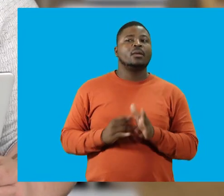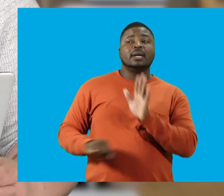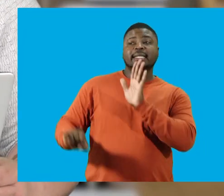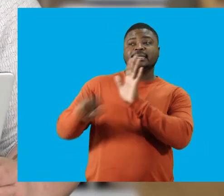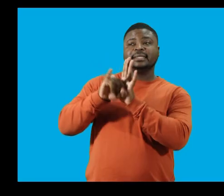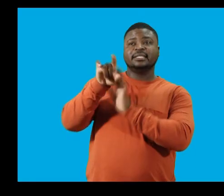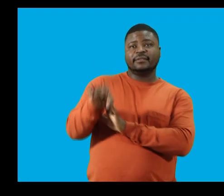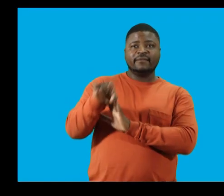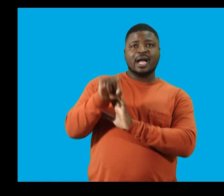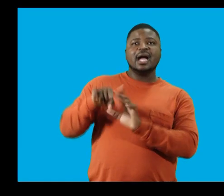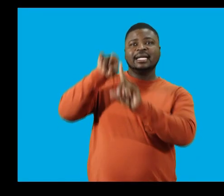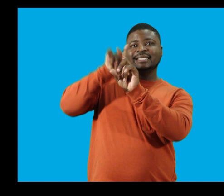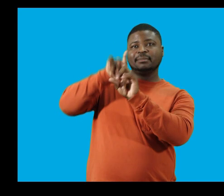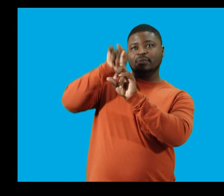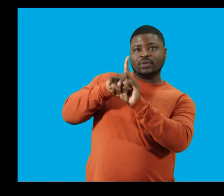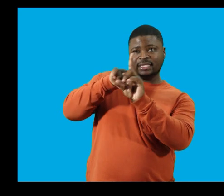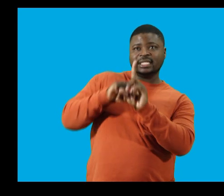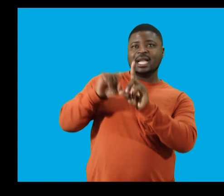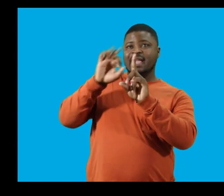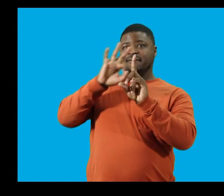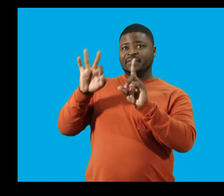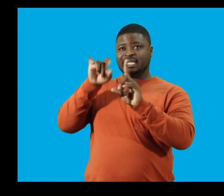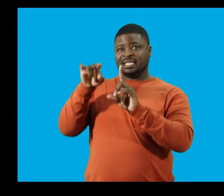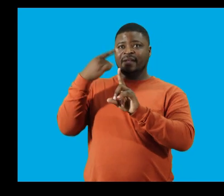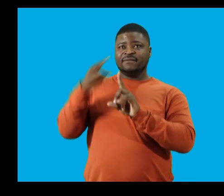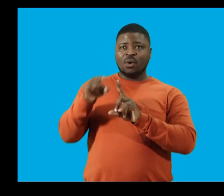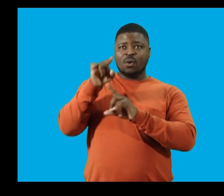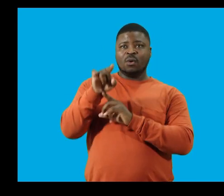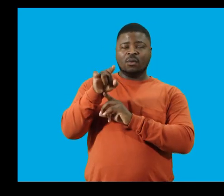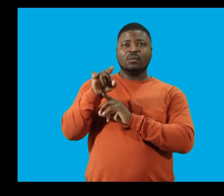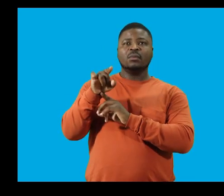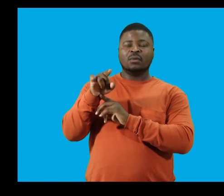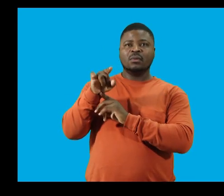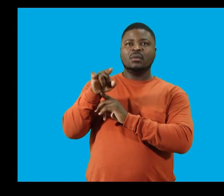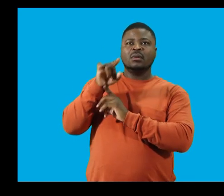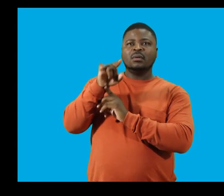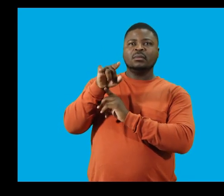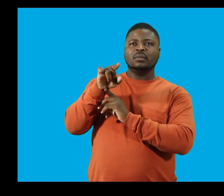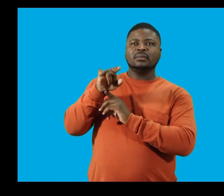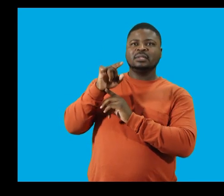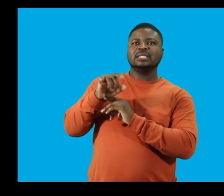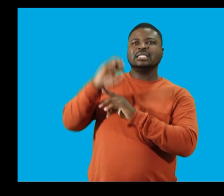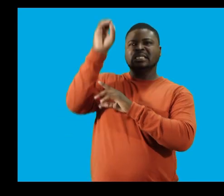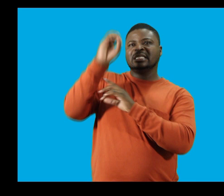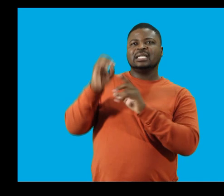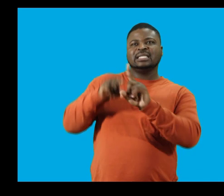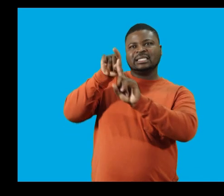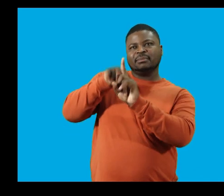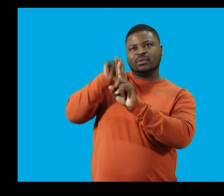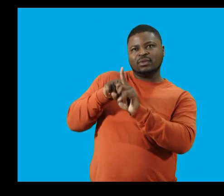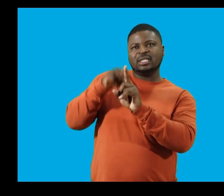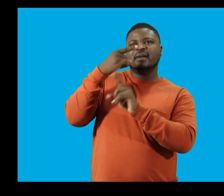Identify the temperature in degrees Fahrenheit if the temperature in degrees Celsius